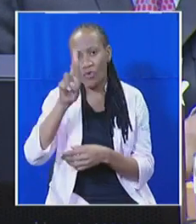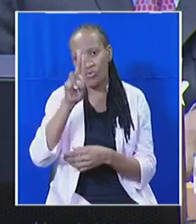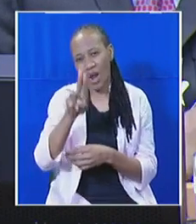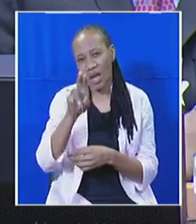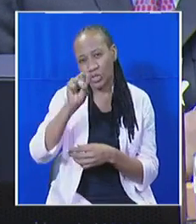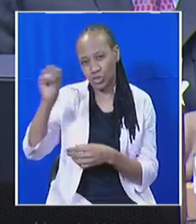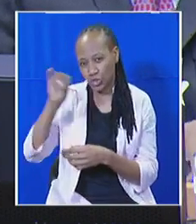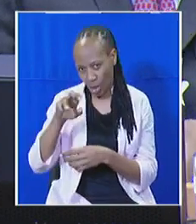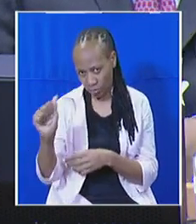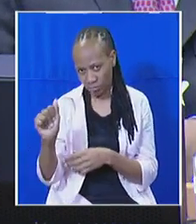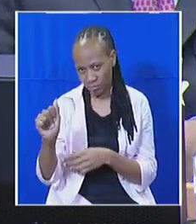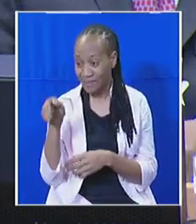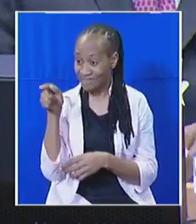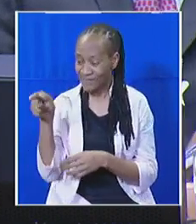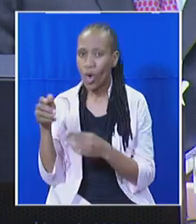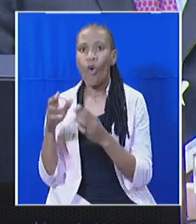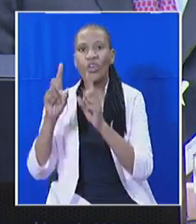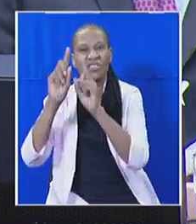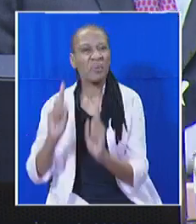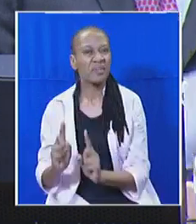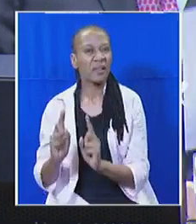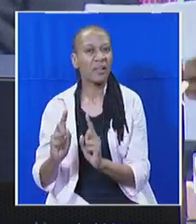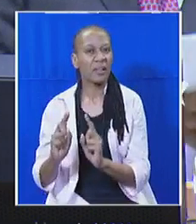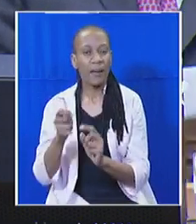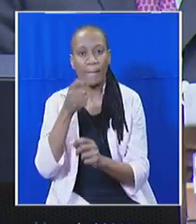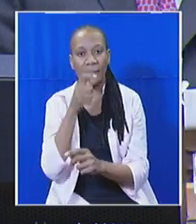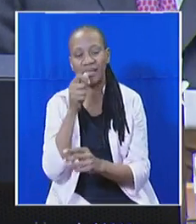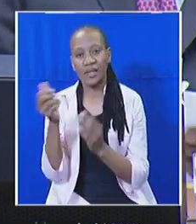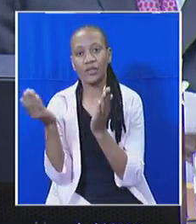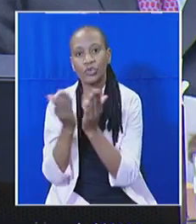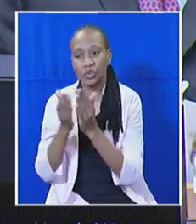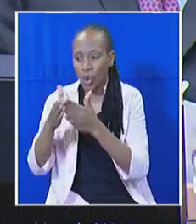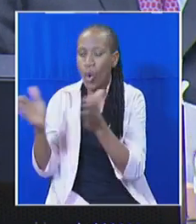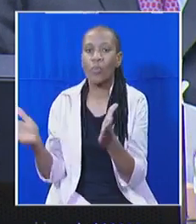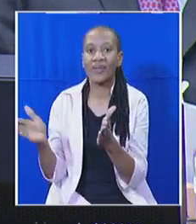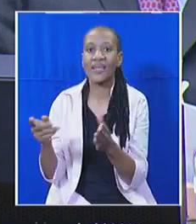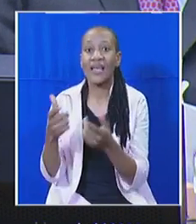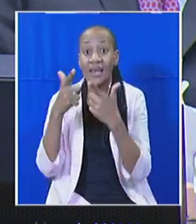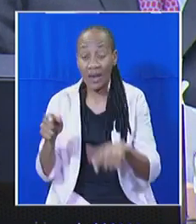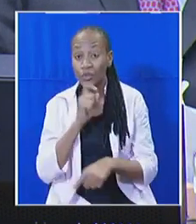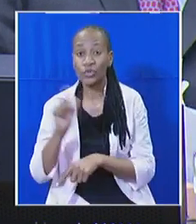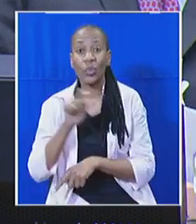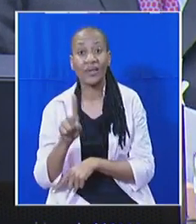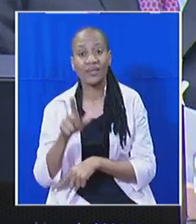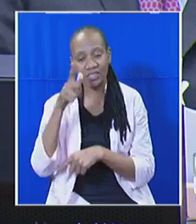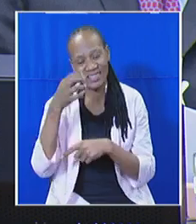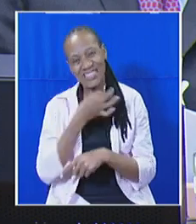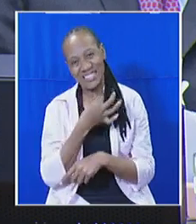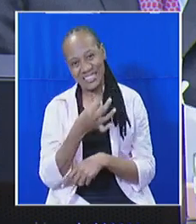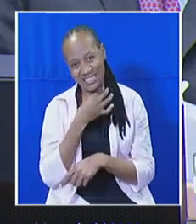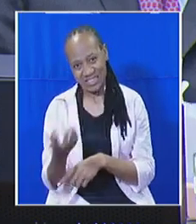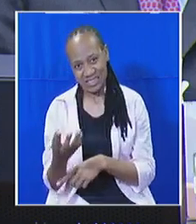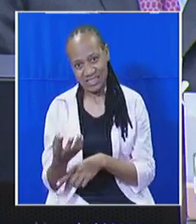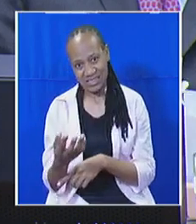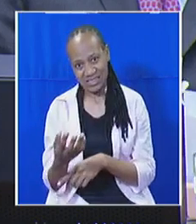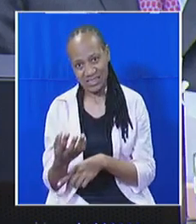opened special medical schools which are teaching in English, and they are training lots of African